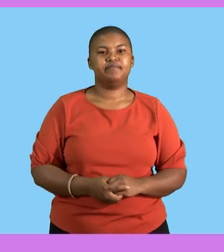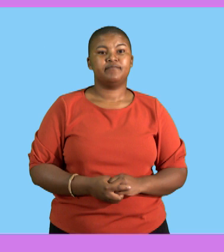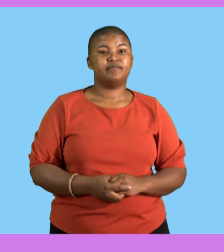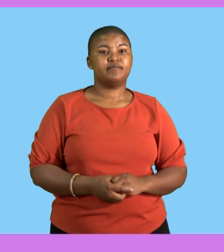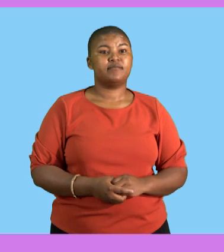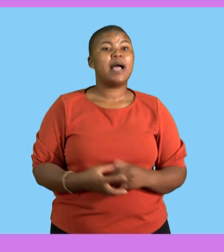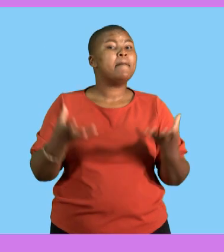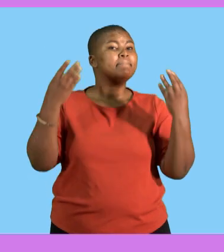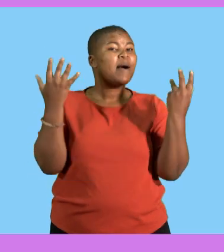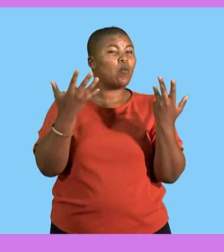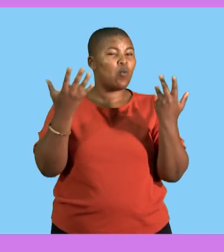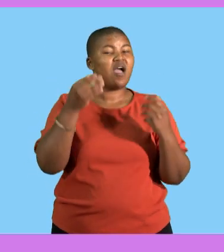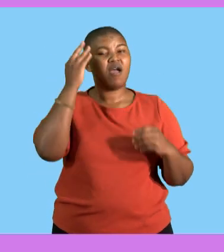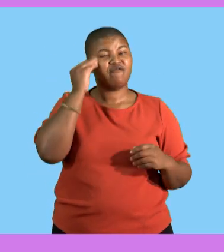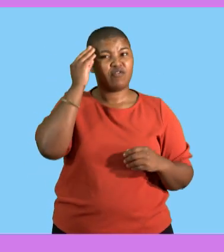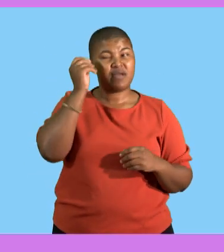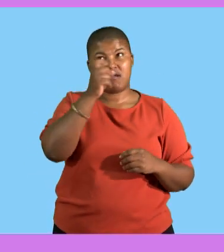highest value is